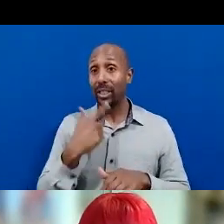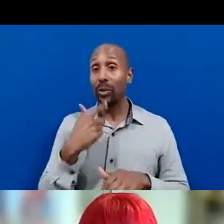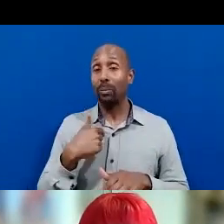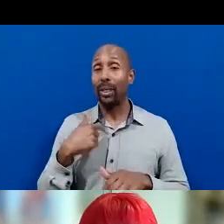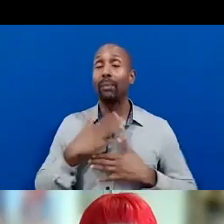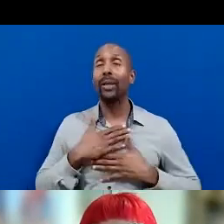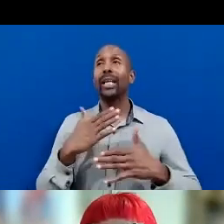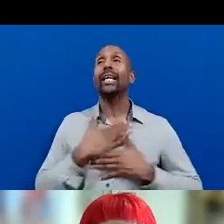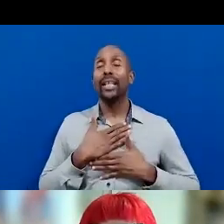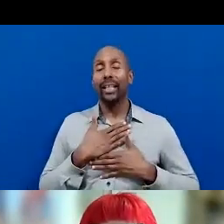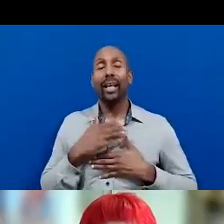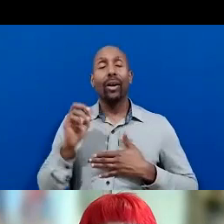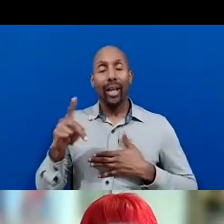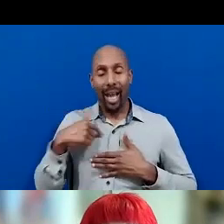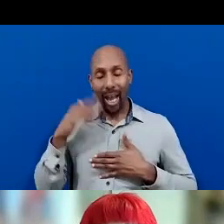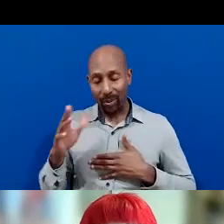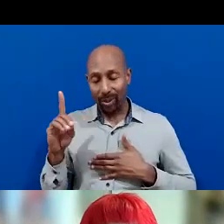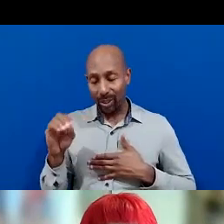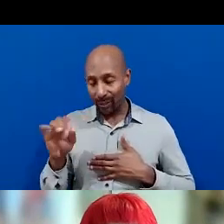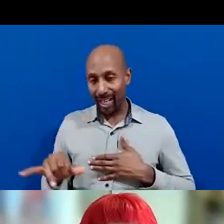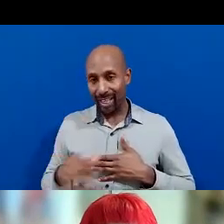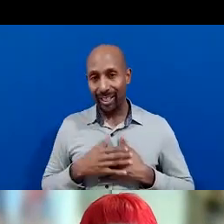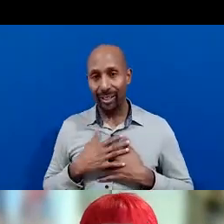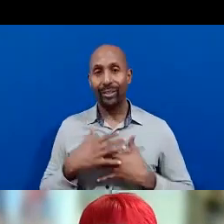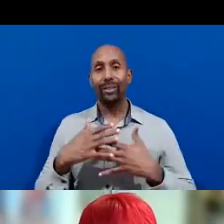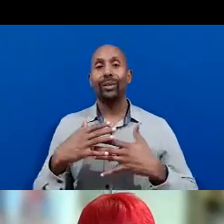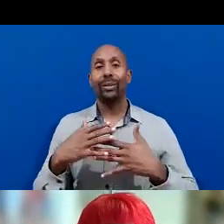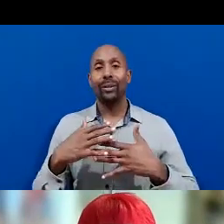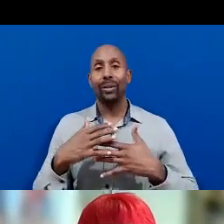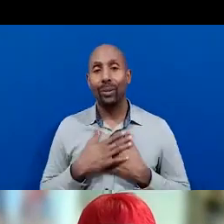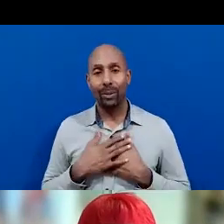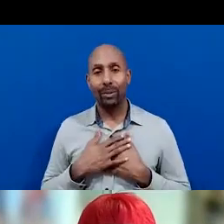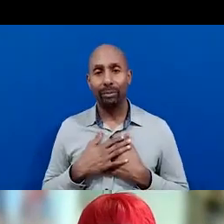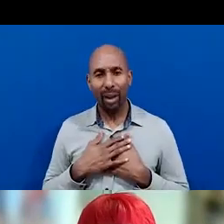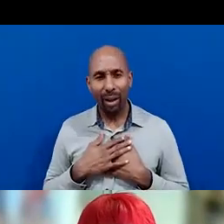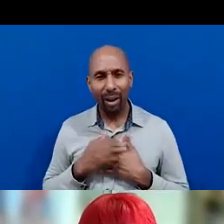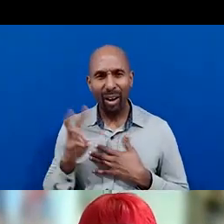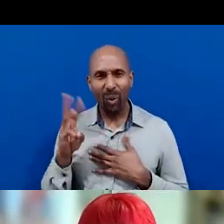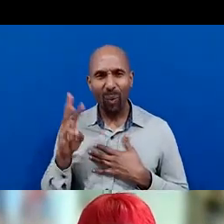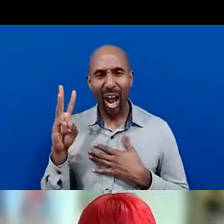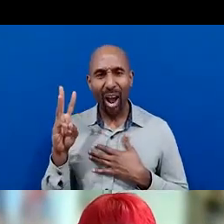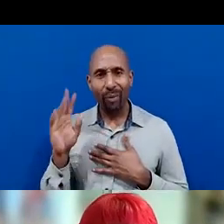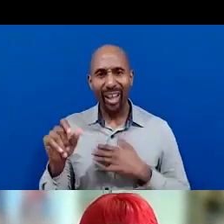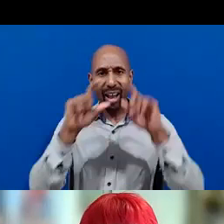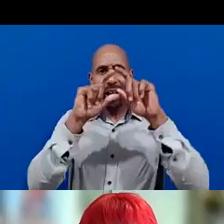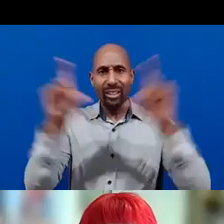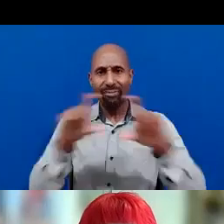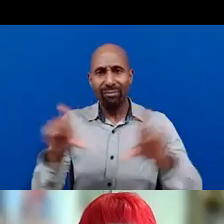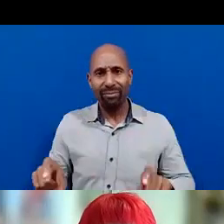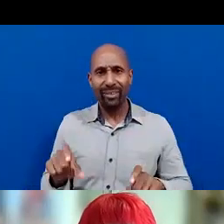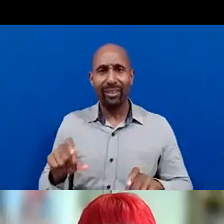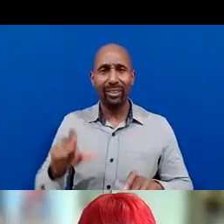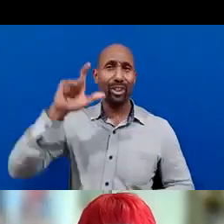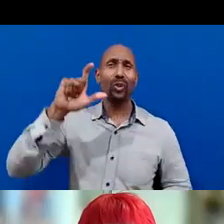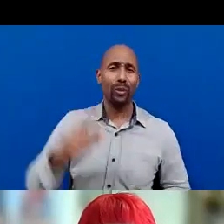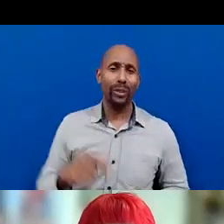wow, that's huge. Today, we're gonna do the usual case count and vaccine count for